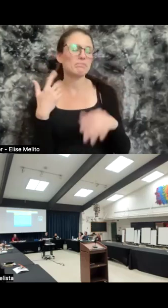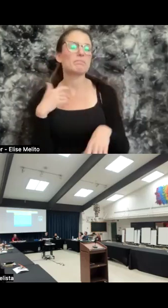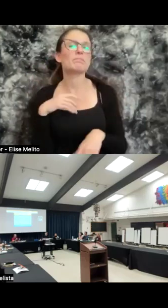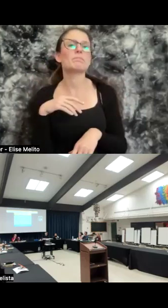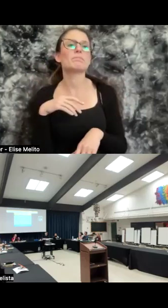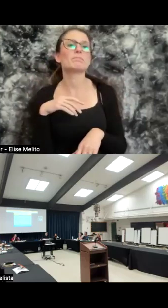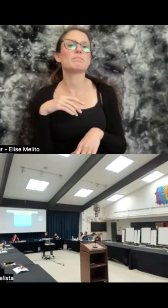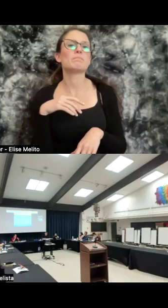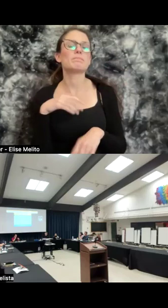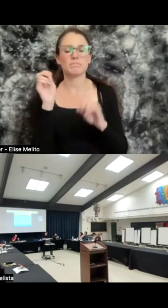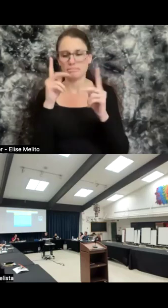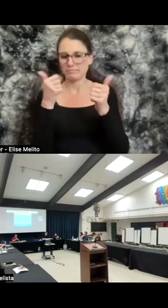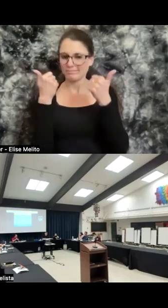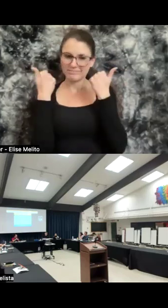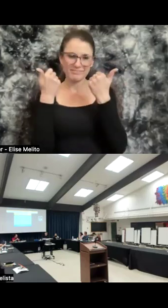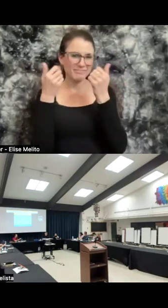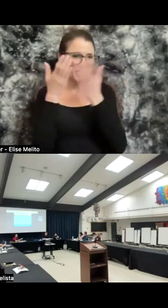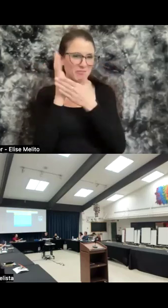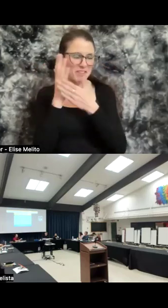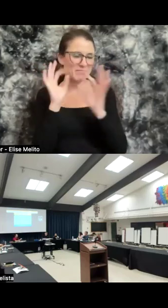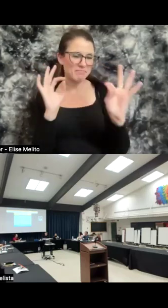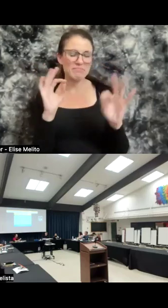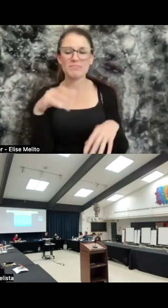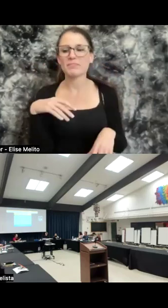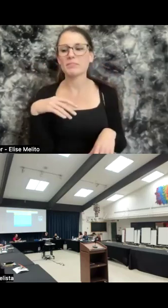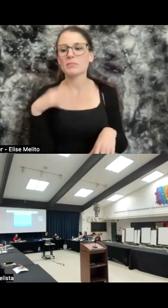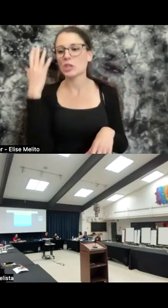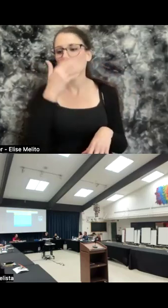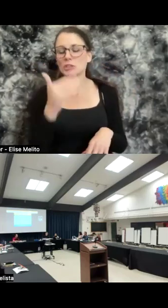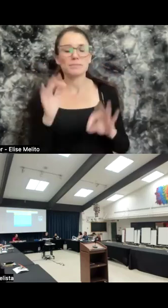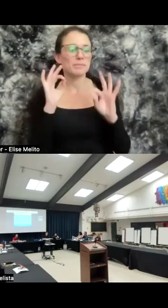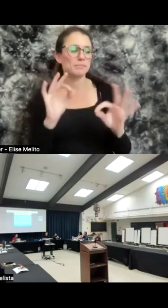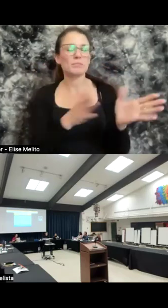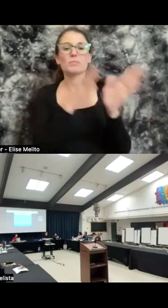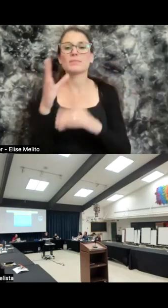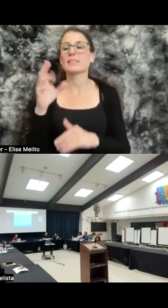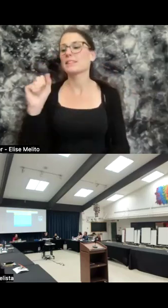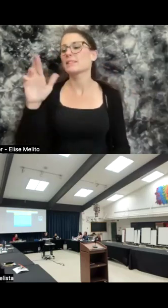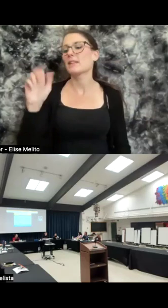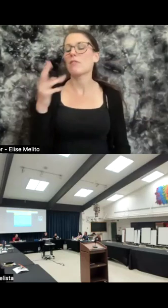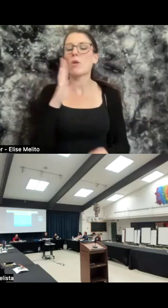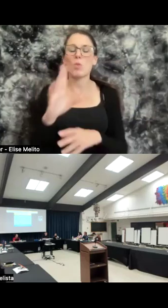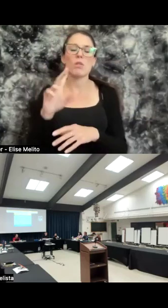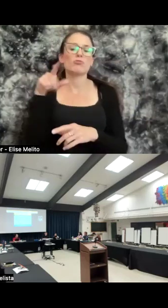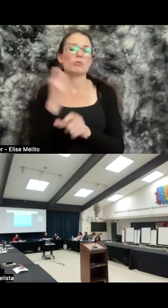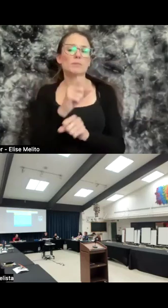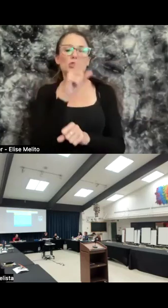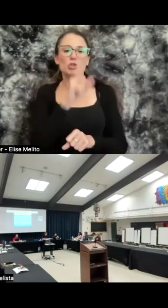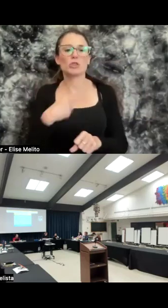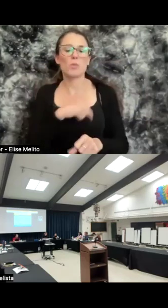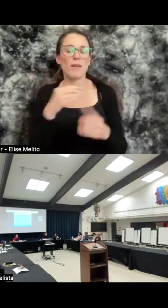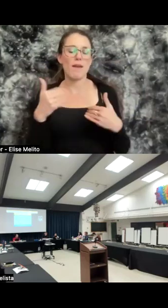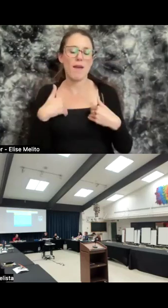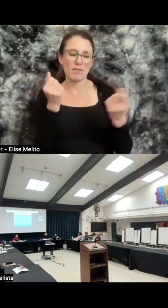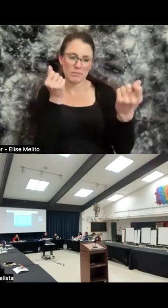All right. Okay, that's good. And then Sarah's going to just kind of make sure we have a shared